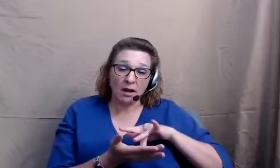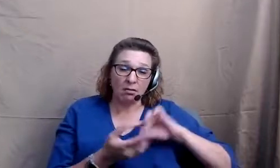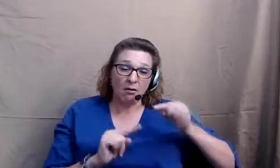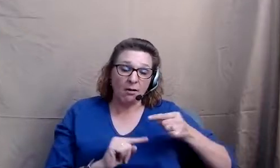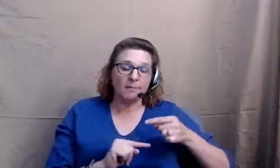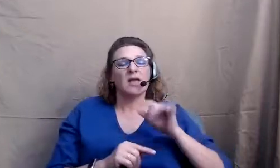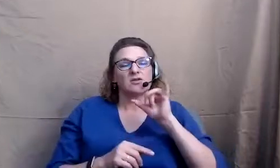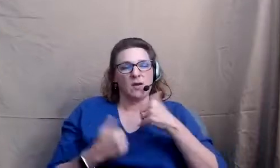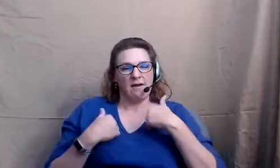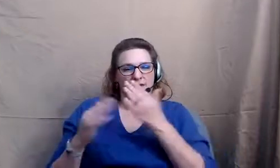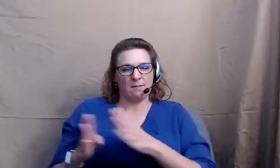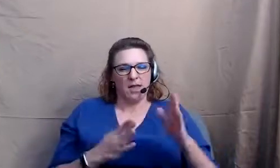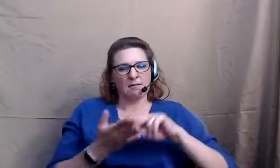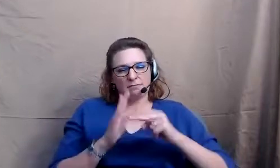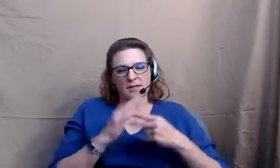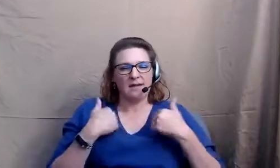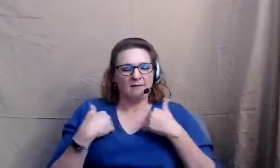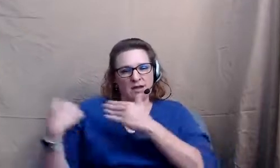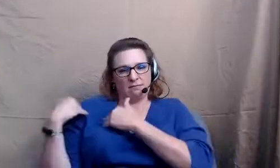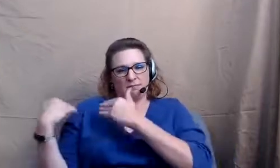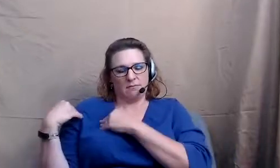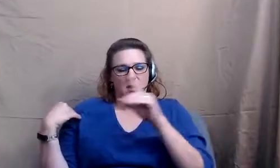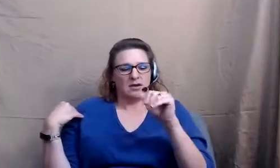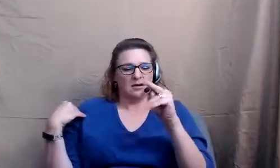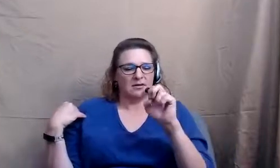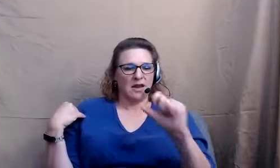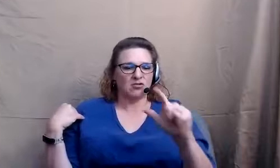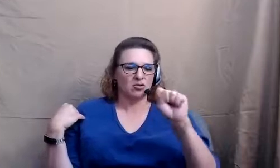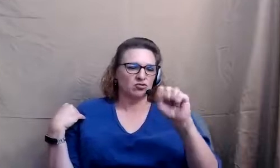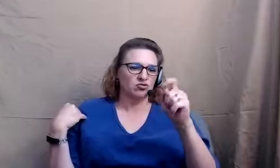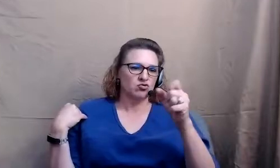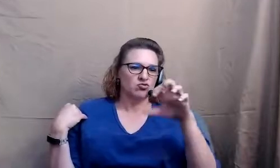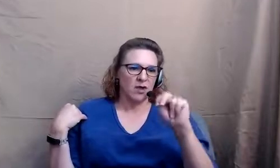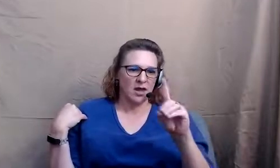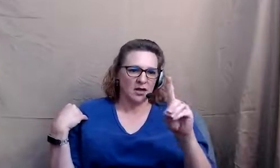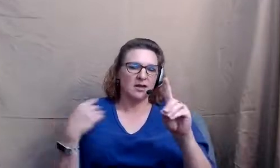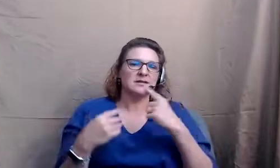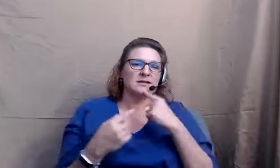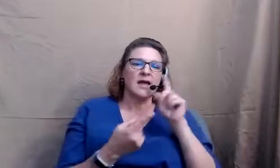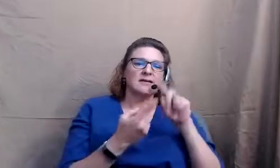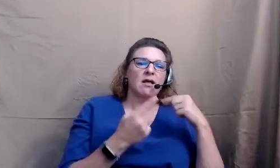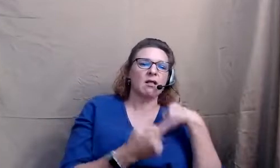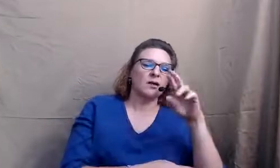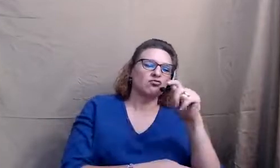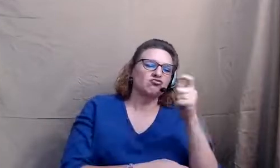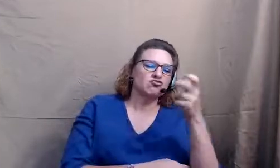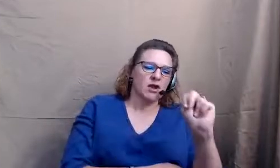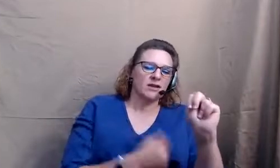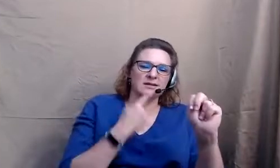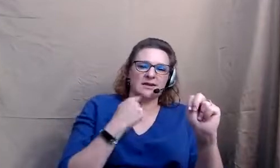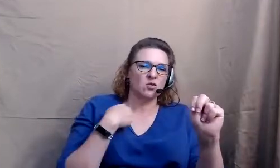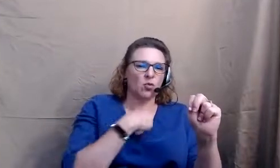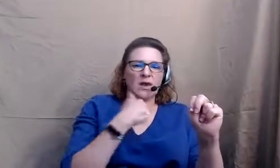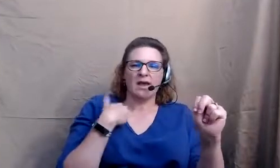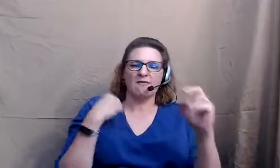meaningful accountability. Danielle Sered, in her book, Until We Reckon, talks about kind of this idea that we don't have any kind of